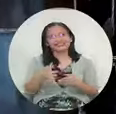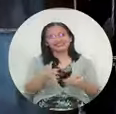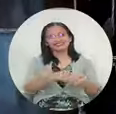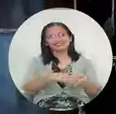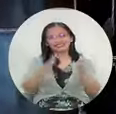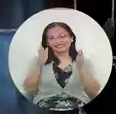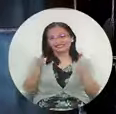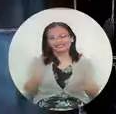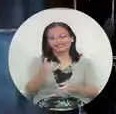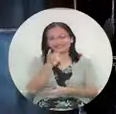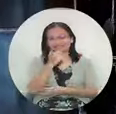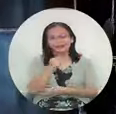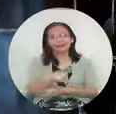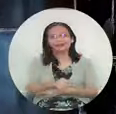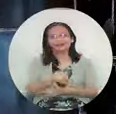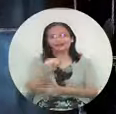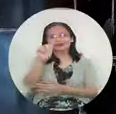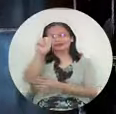Apollos Cotamora.